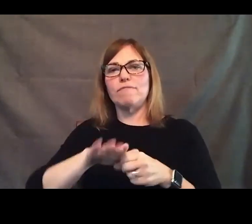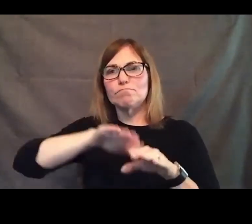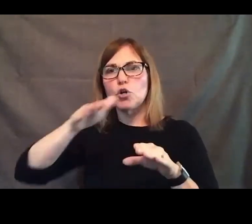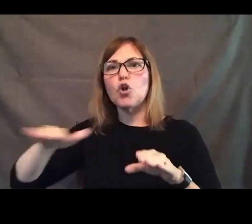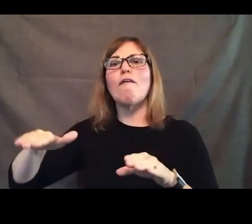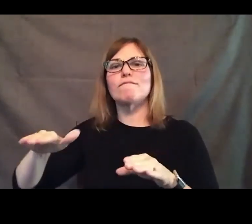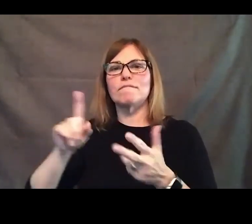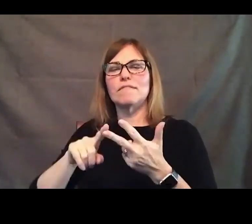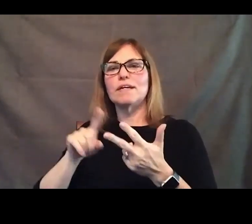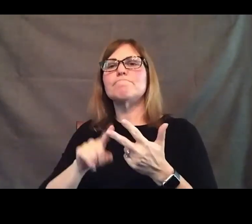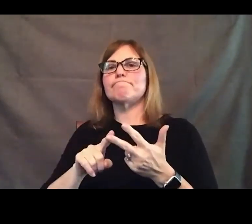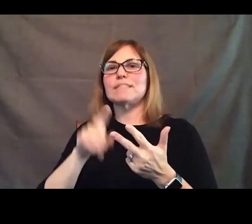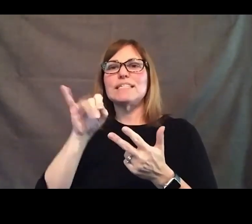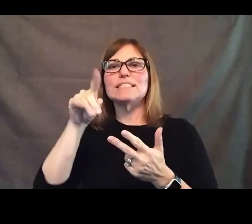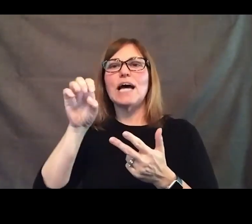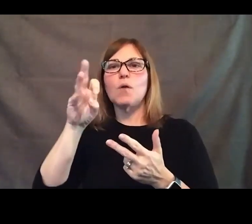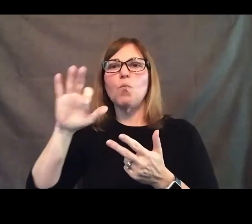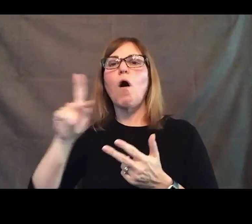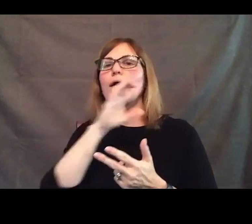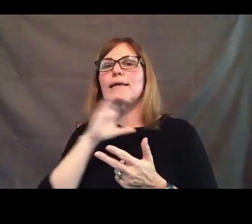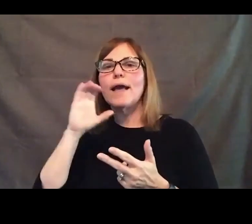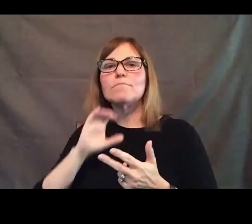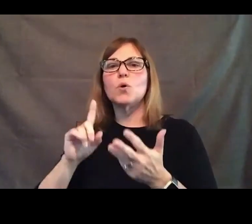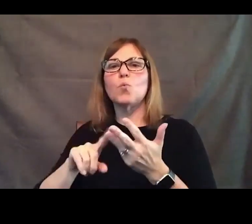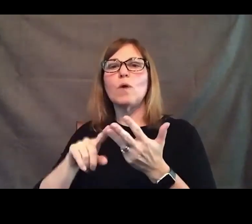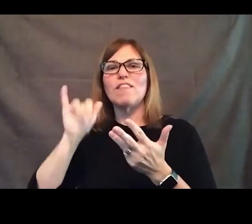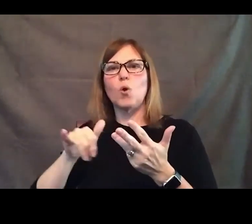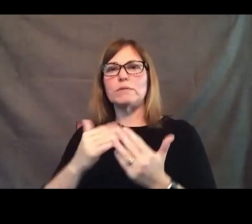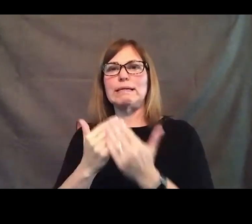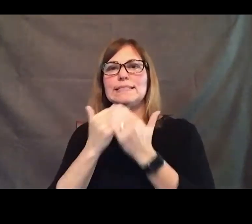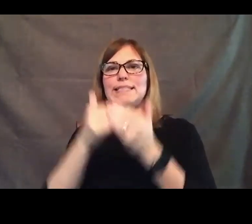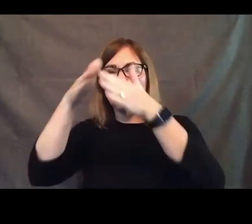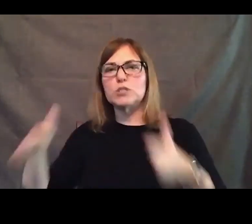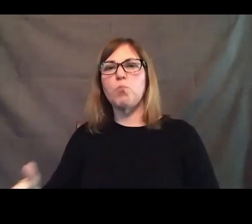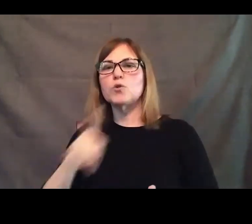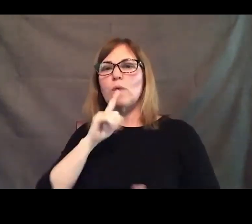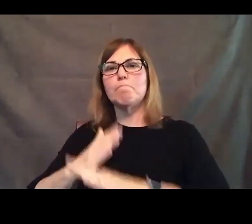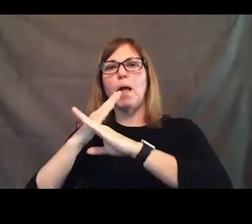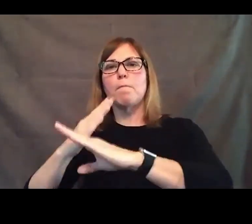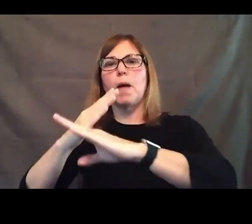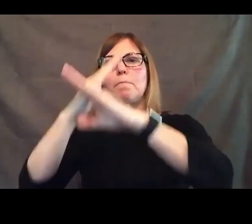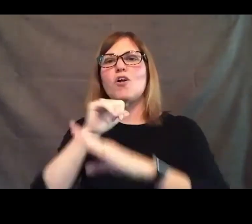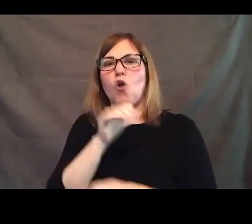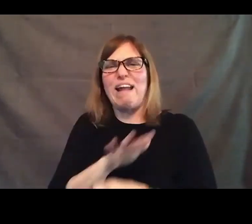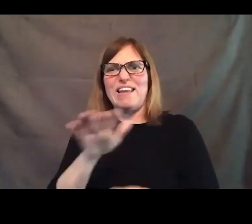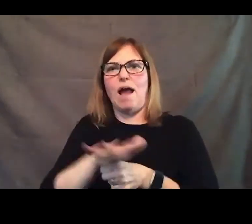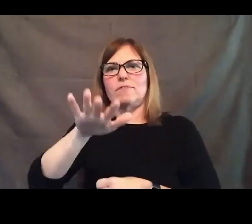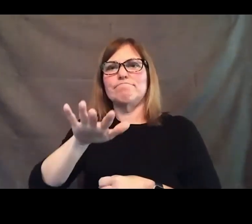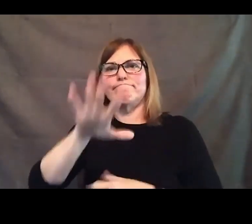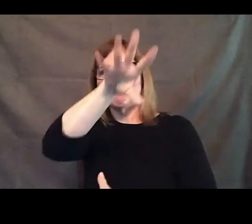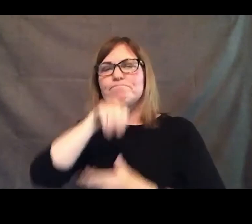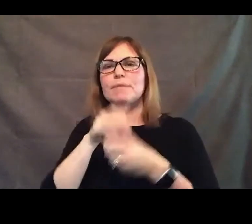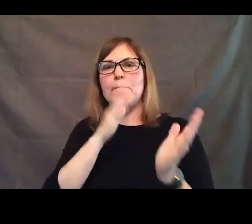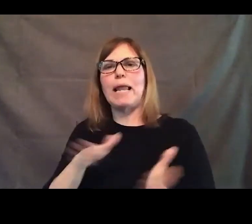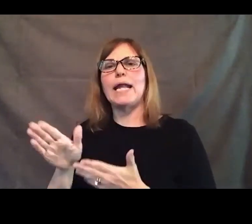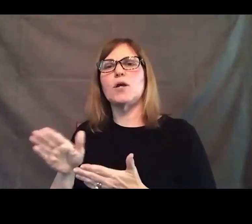cafes, obstructed restaurant sandwich boards, and a lack of inclusive planning. As we'll learn in this evening's program, there